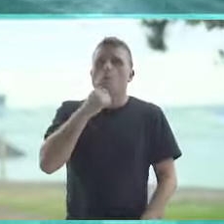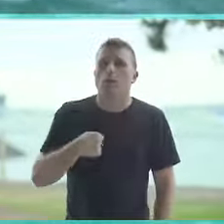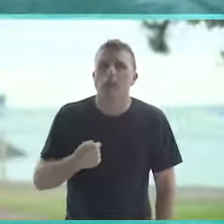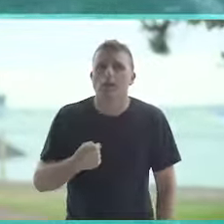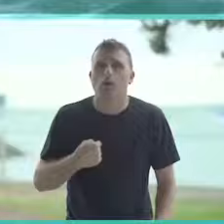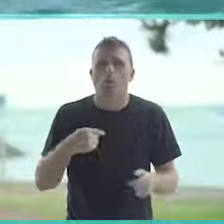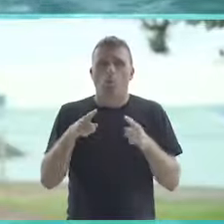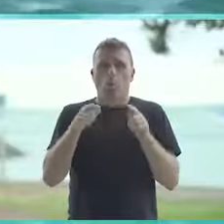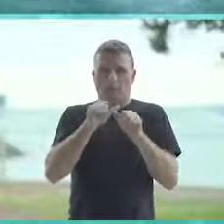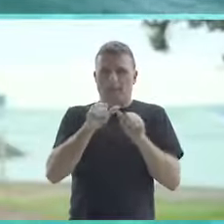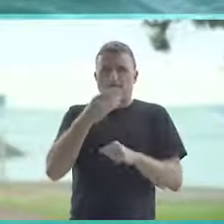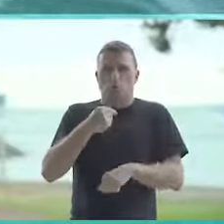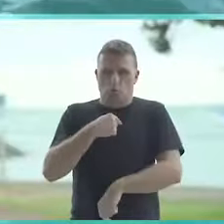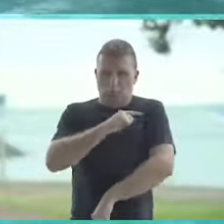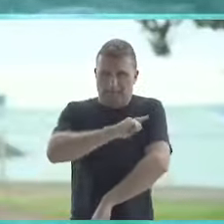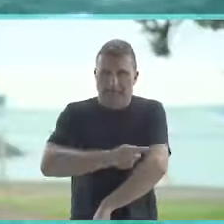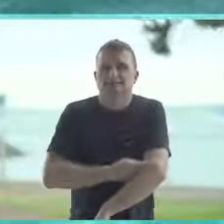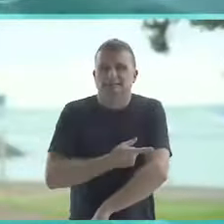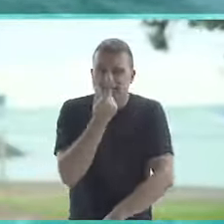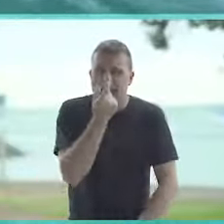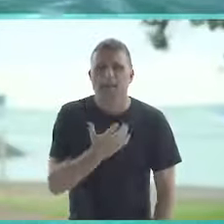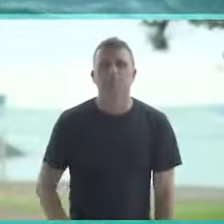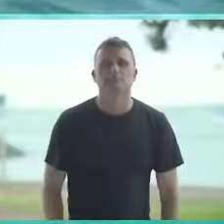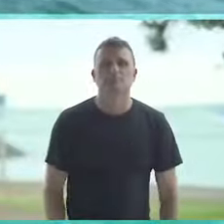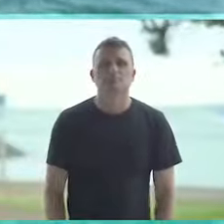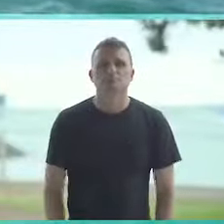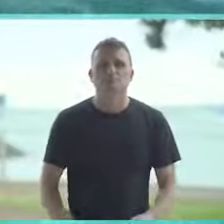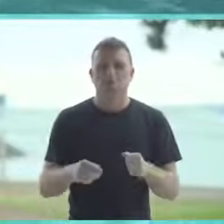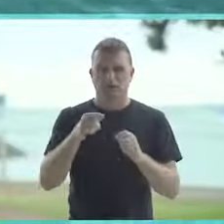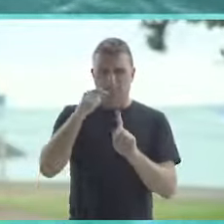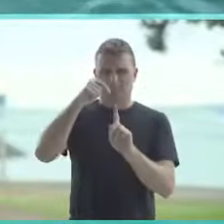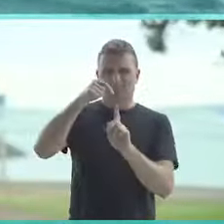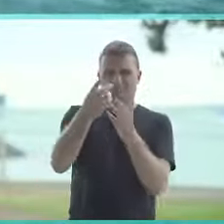the organs inside it much warmer. It is also better use of my energy.